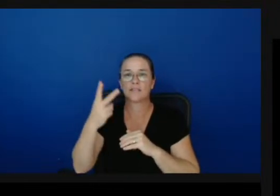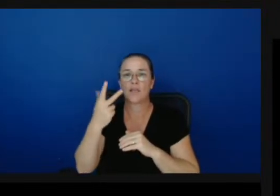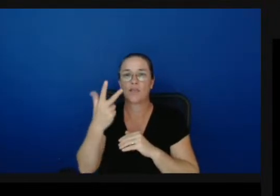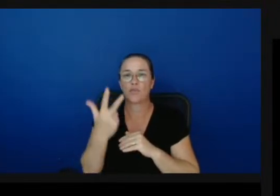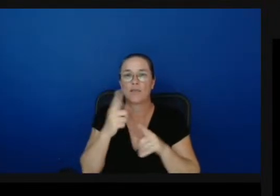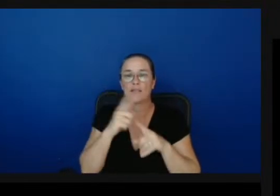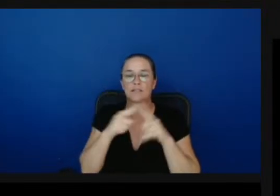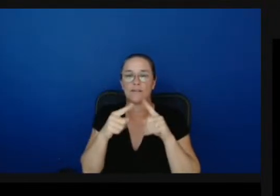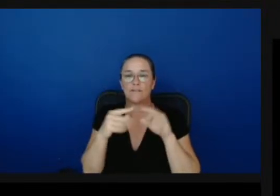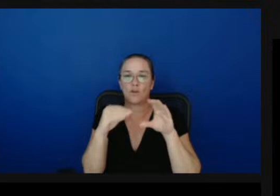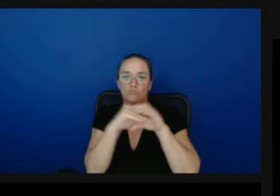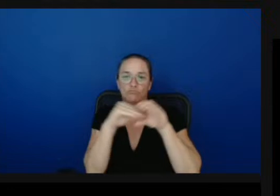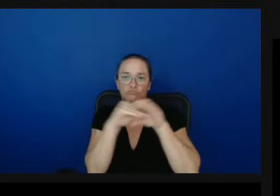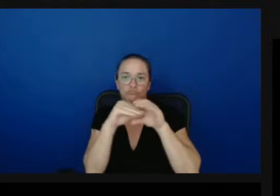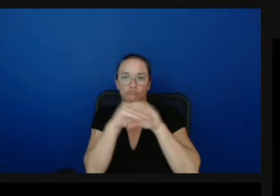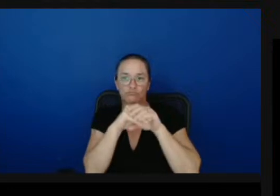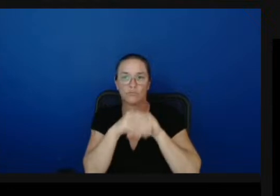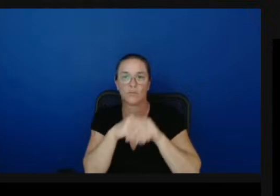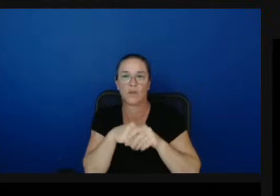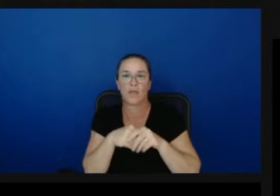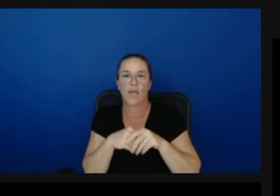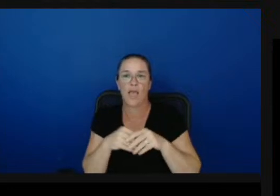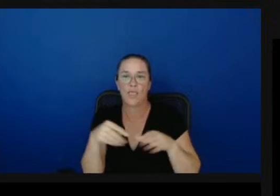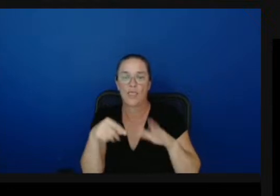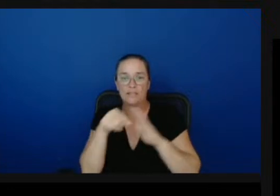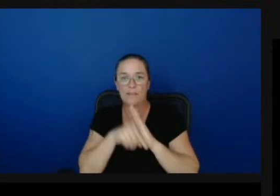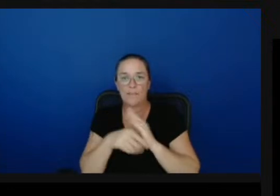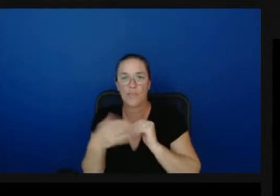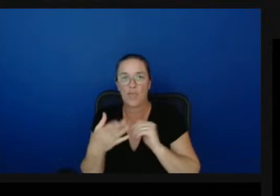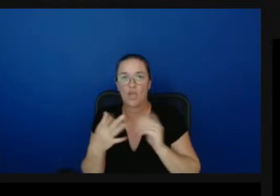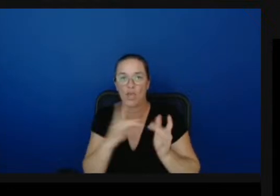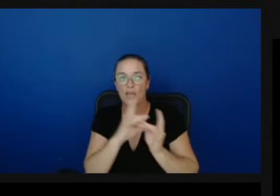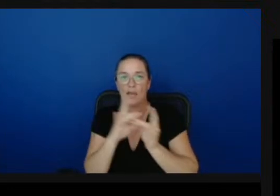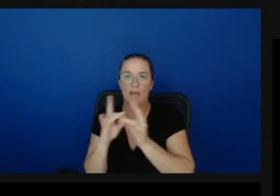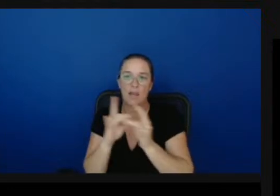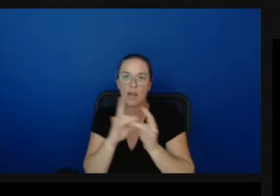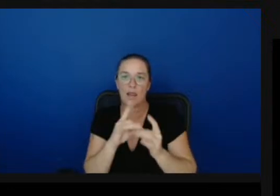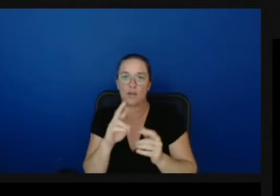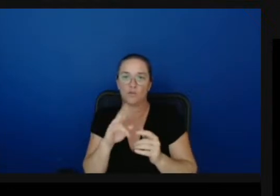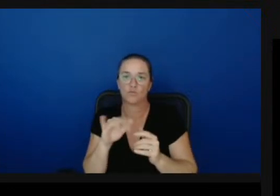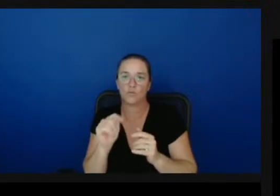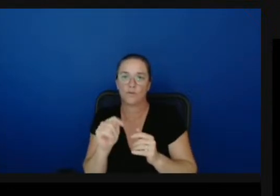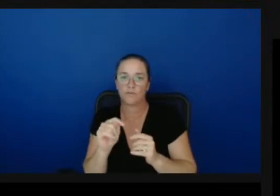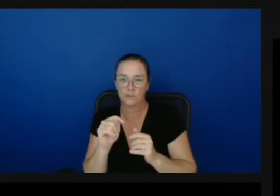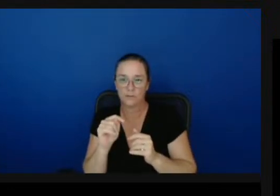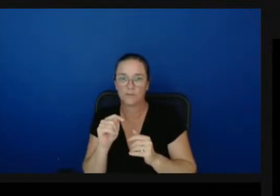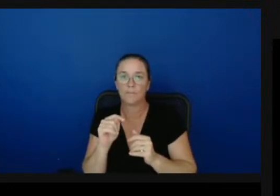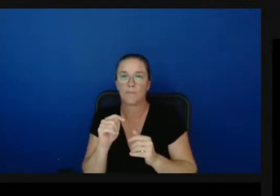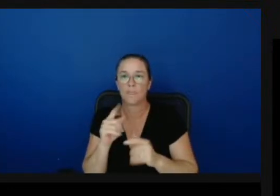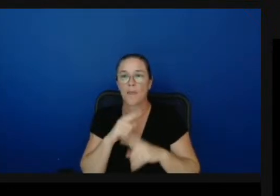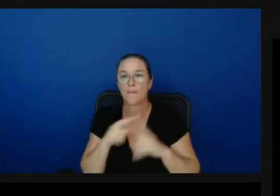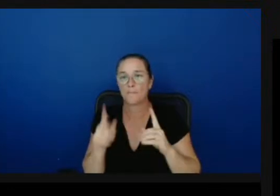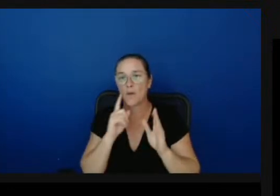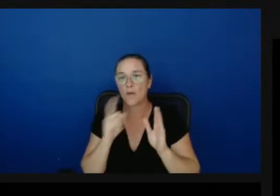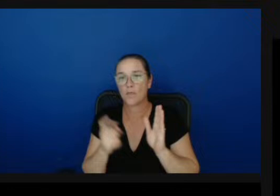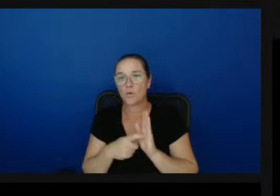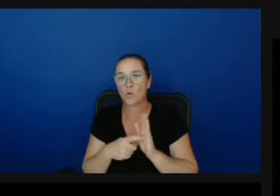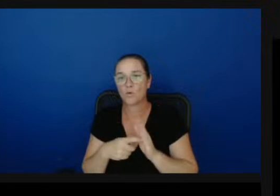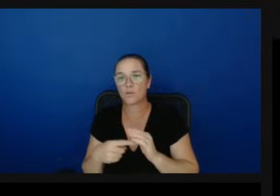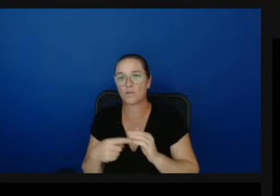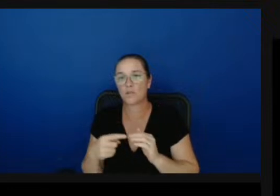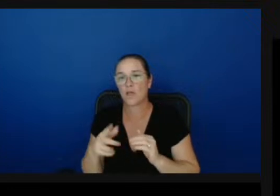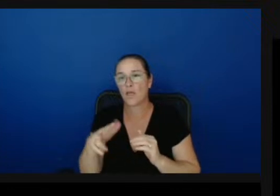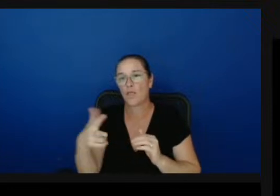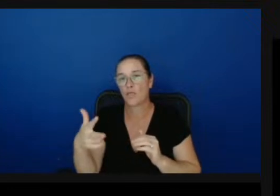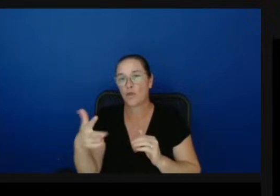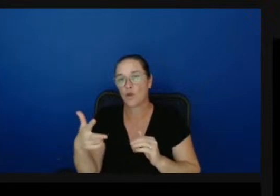right there. The deep one, most of it coming through here that connects to the rift zone right through there. But they're also noting the 3rd reservoir, the deep magma